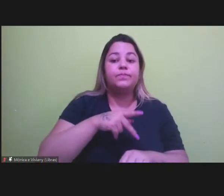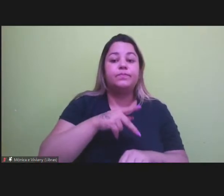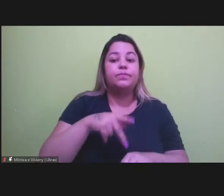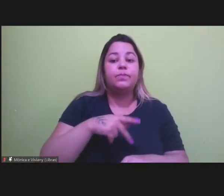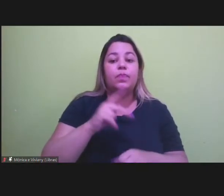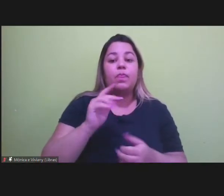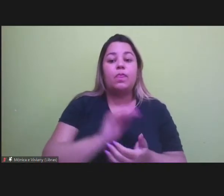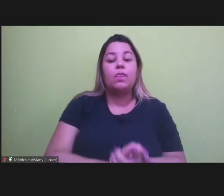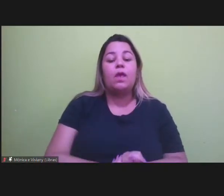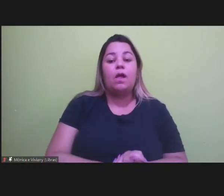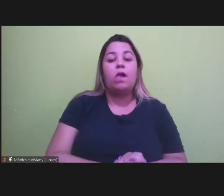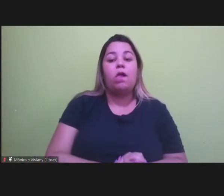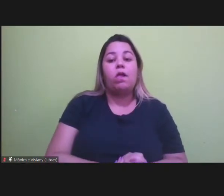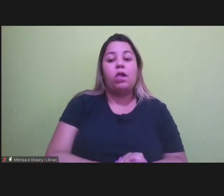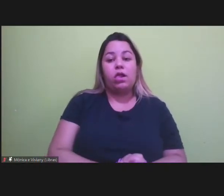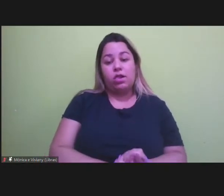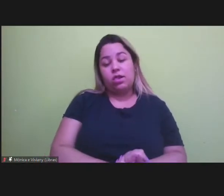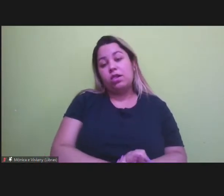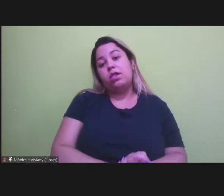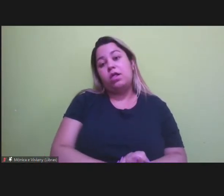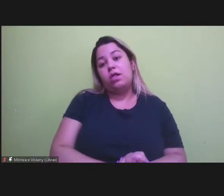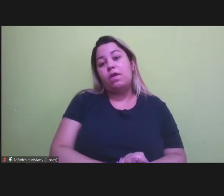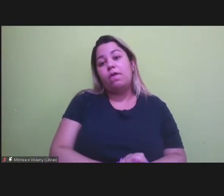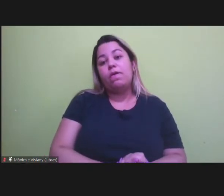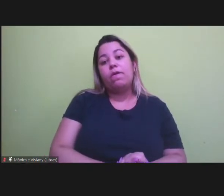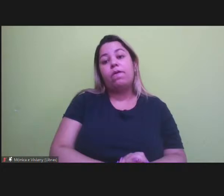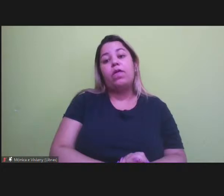the countries.